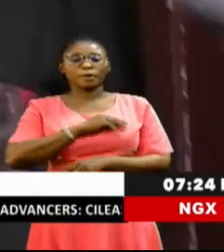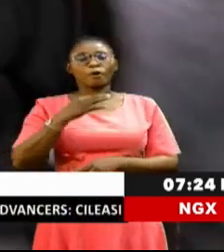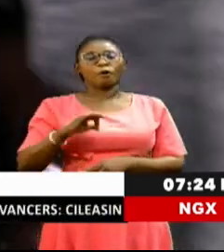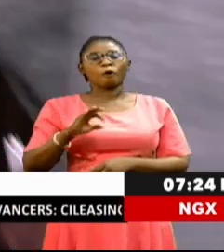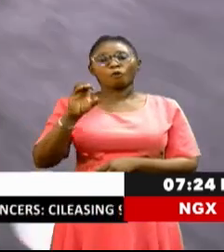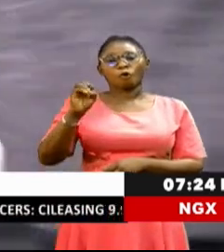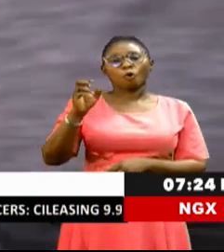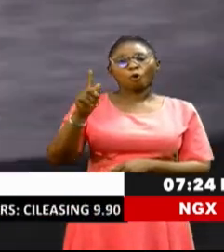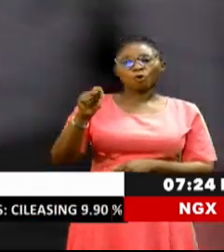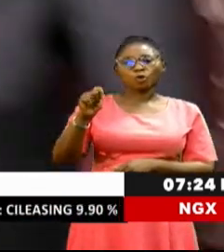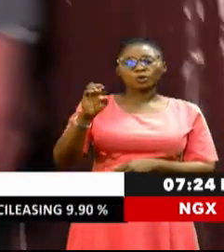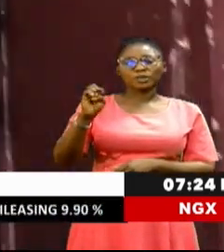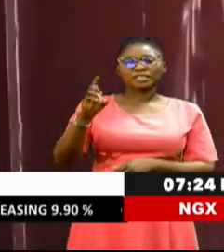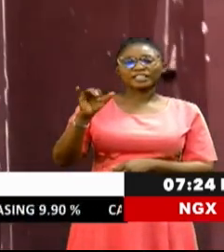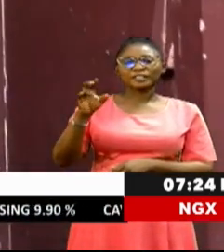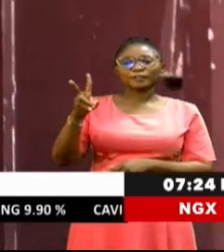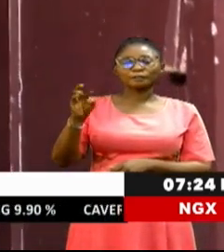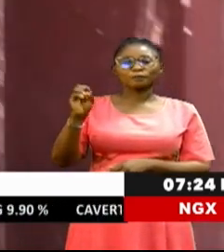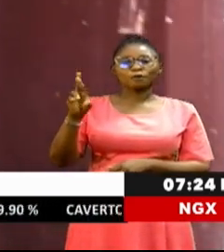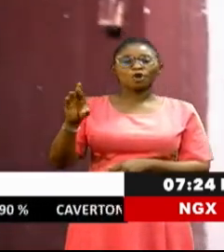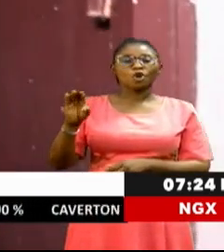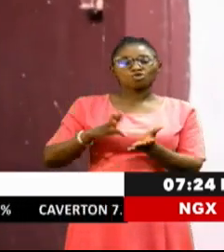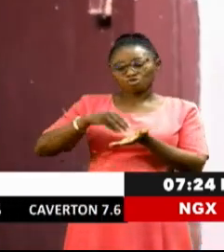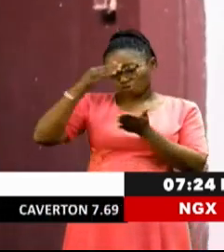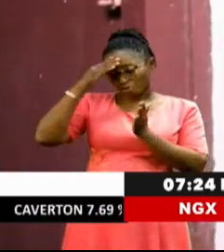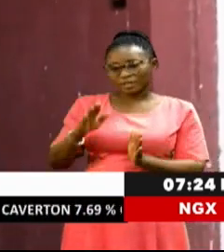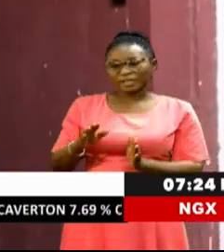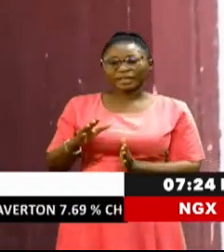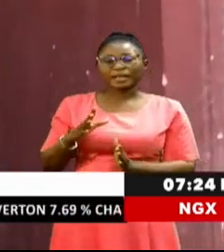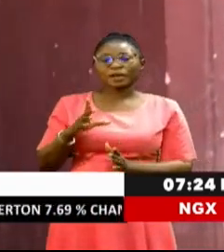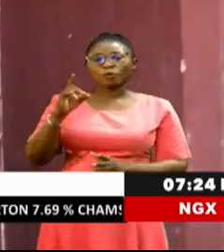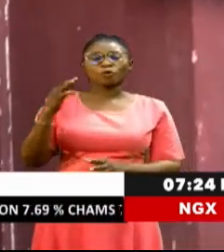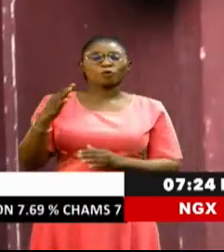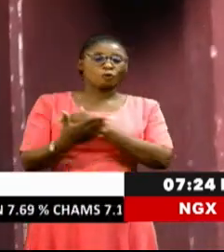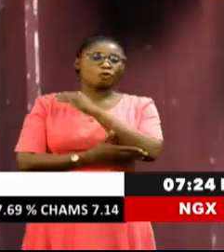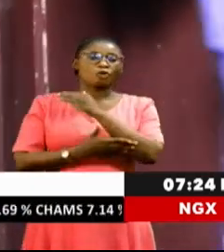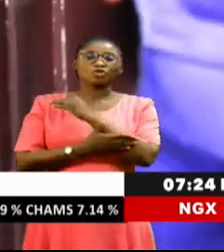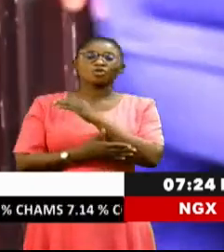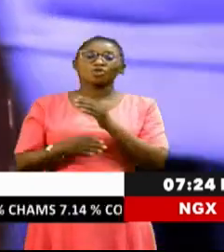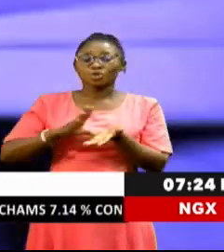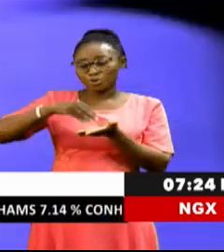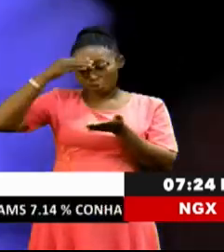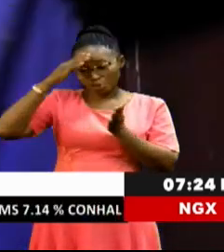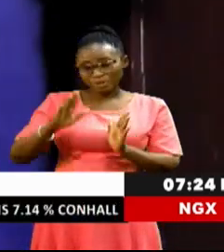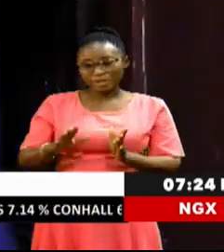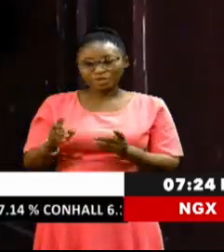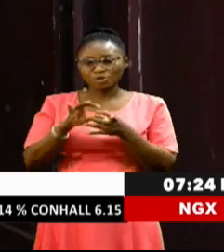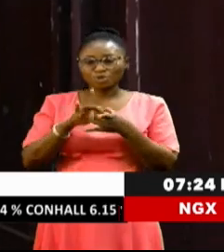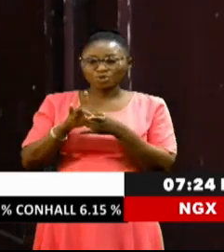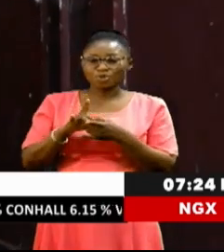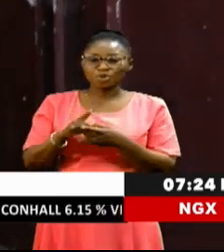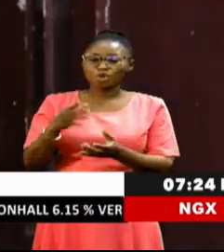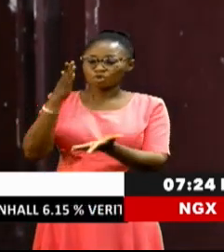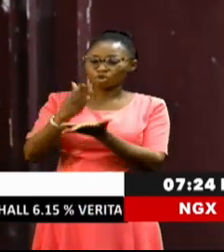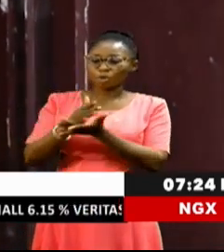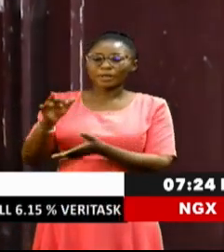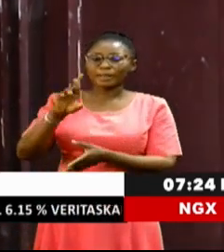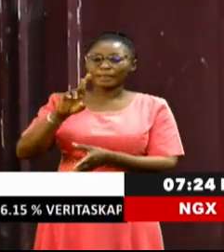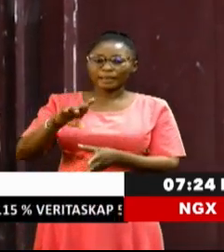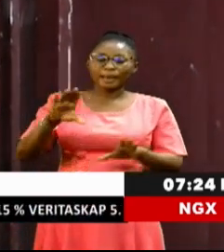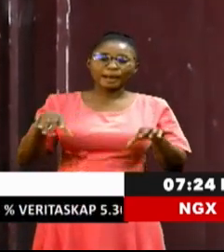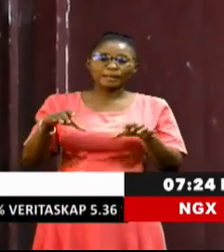Student and School Federation, FESI, one of the country's student unions, halting all its activities.